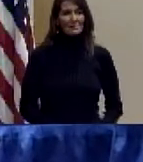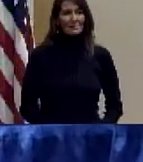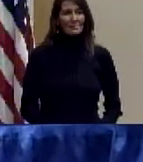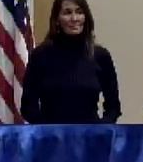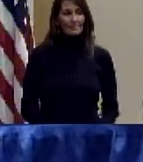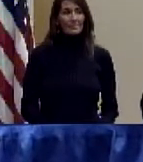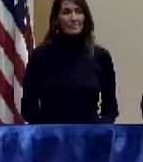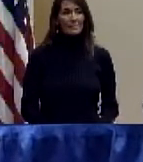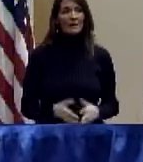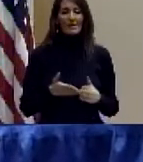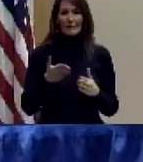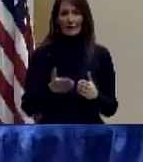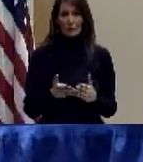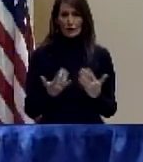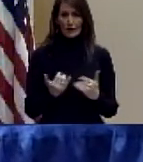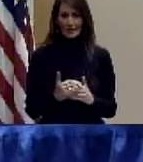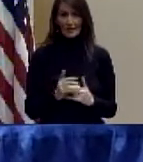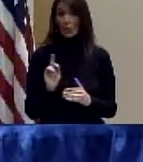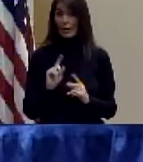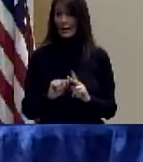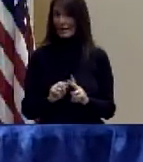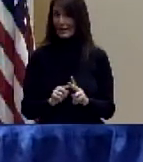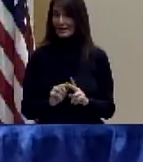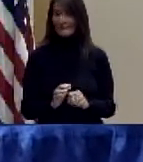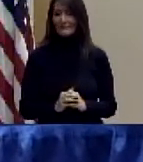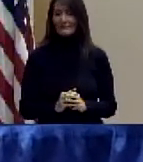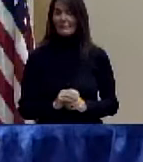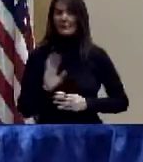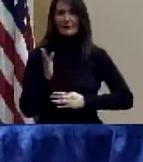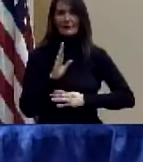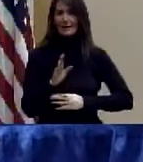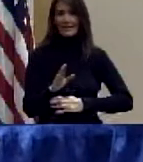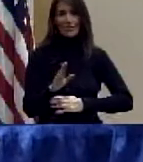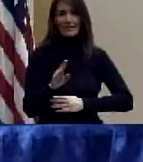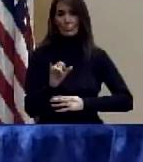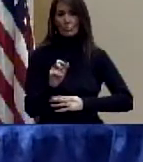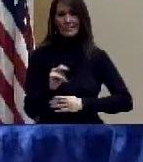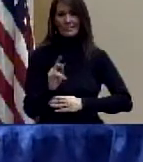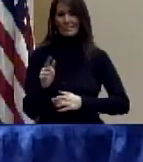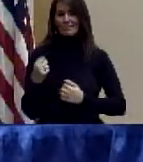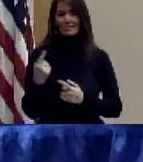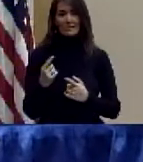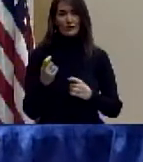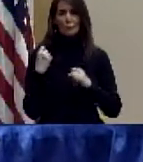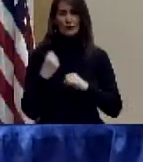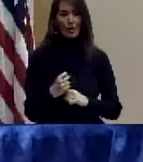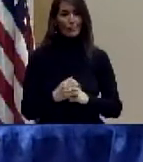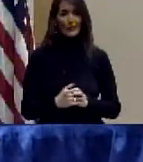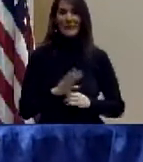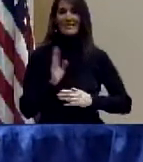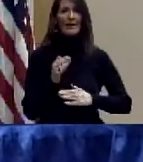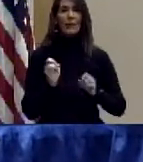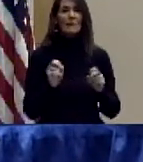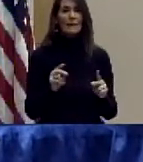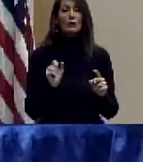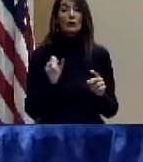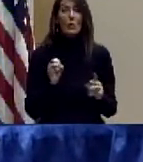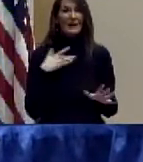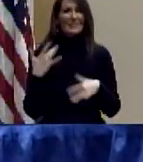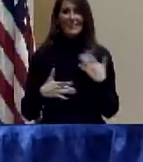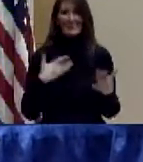I finished tonight where I began. Never has Brighton been stronger. Never have our opportunities been so